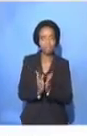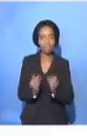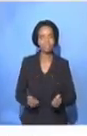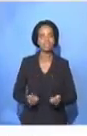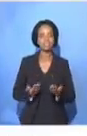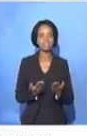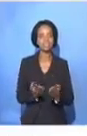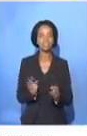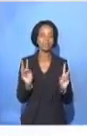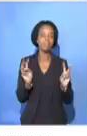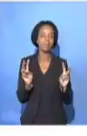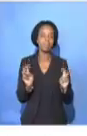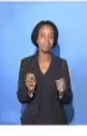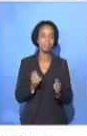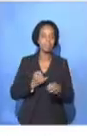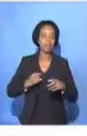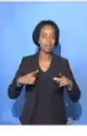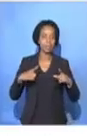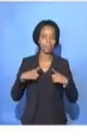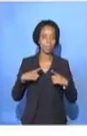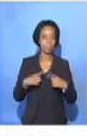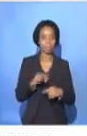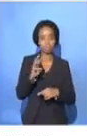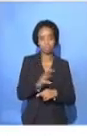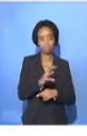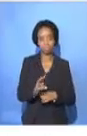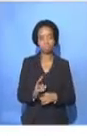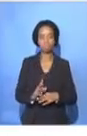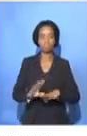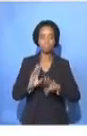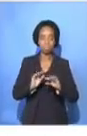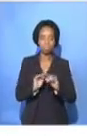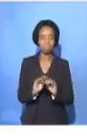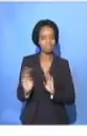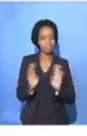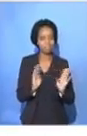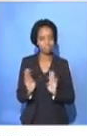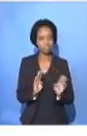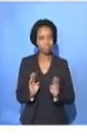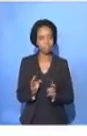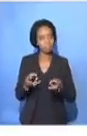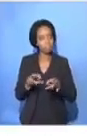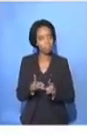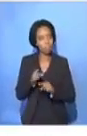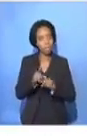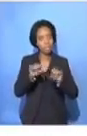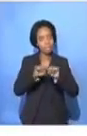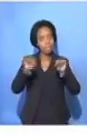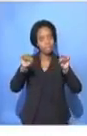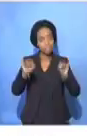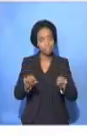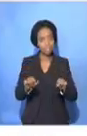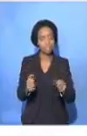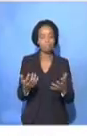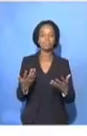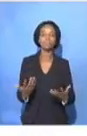early warning, discipline, and dispute settlement mechanism, the system managed to avoid